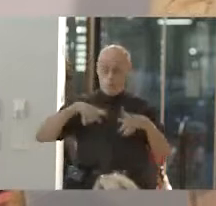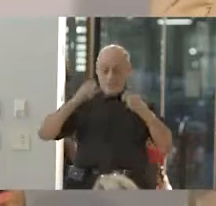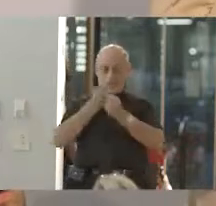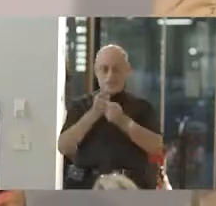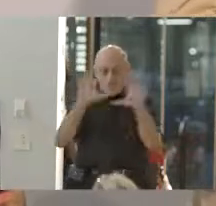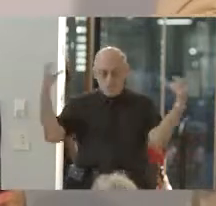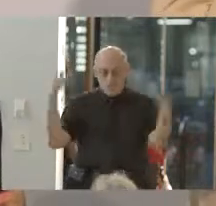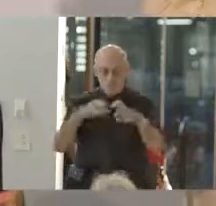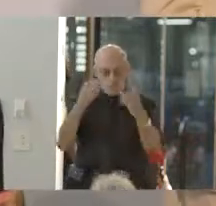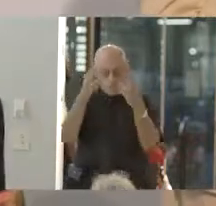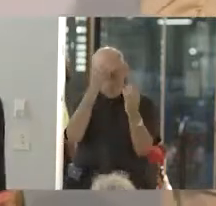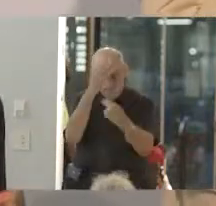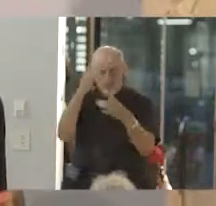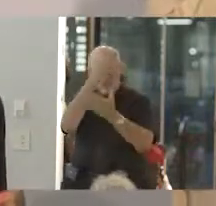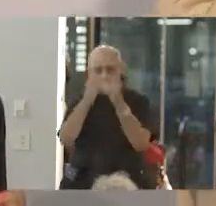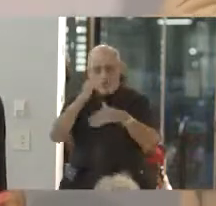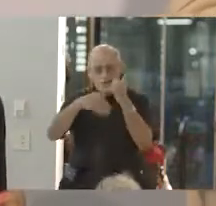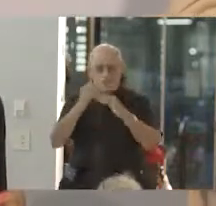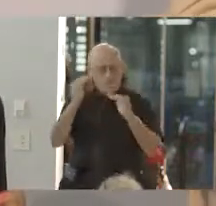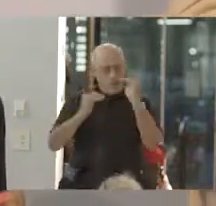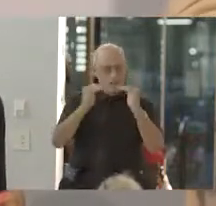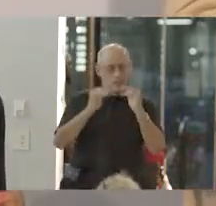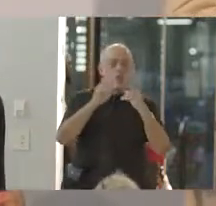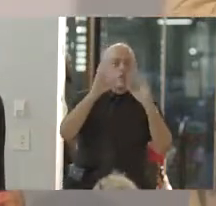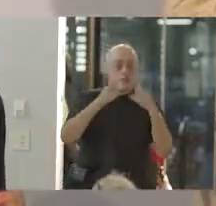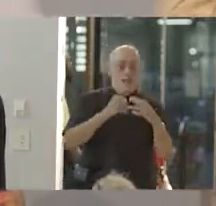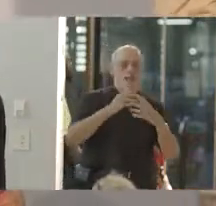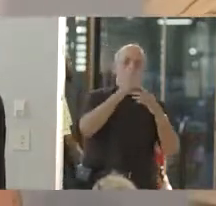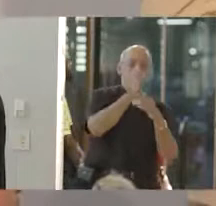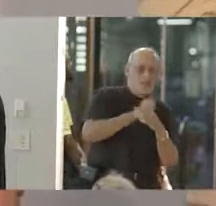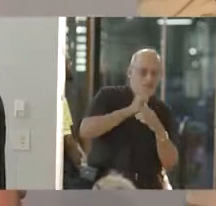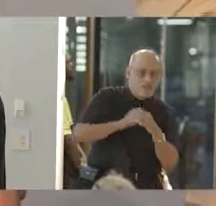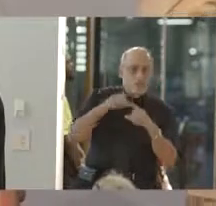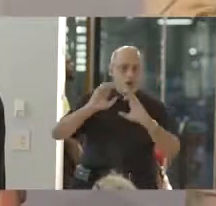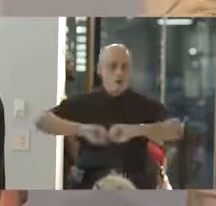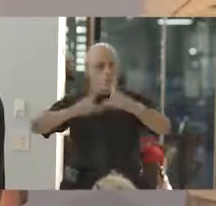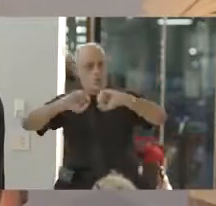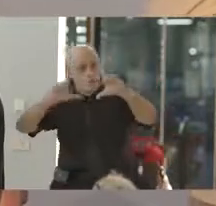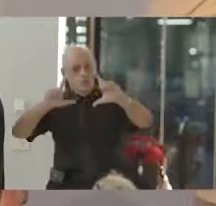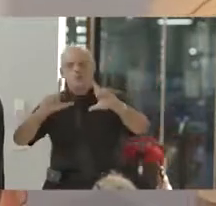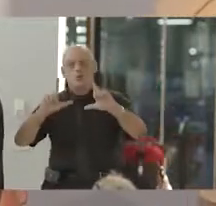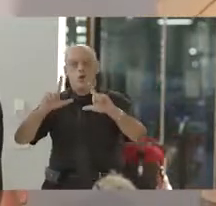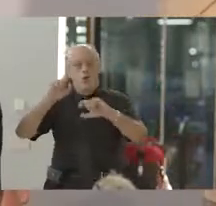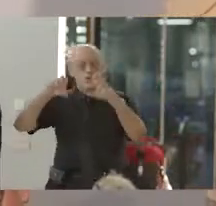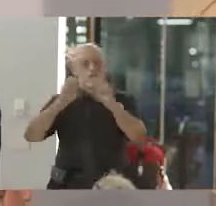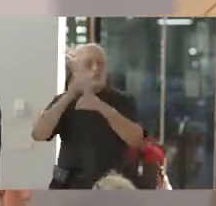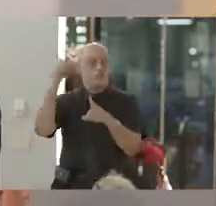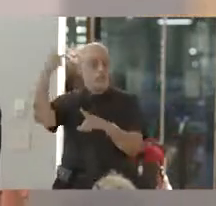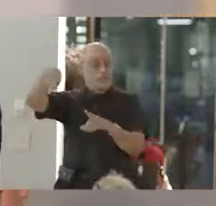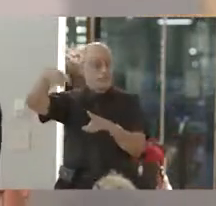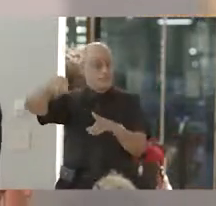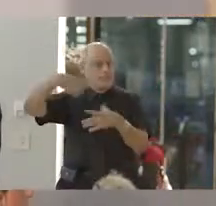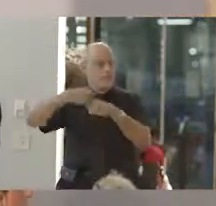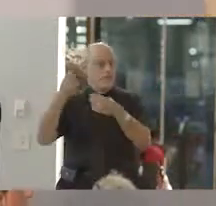into the design process, is balance where we can have passive, where we can have deployables, what we can use for deployables to make the